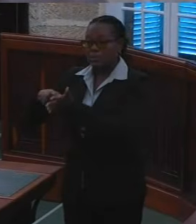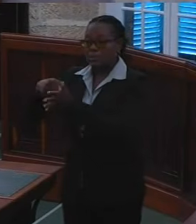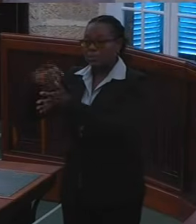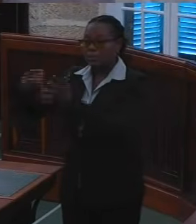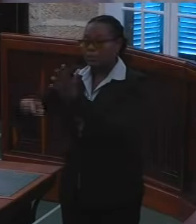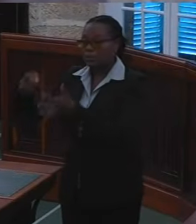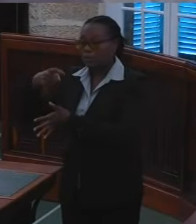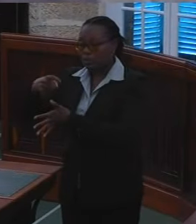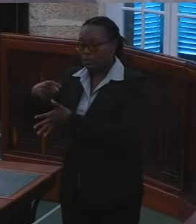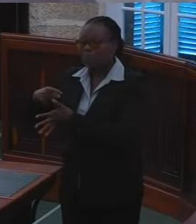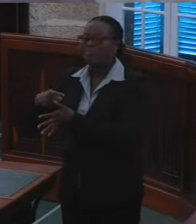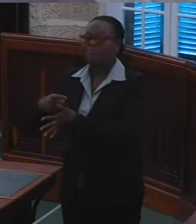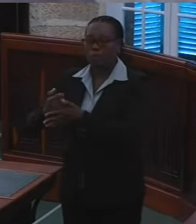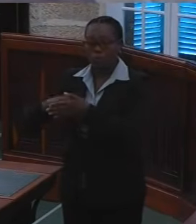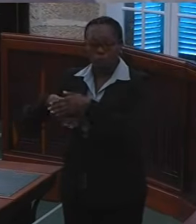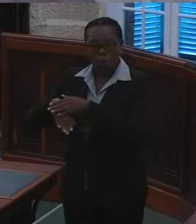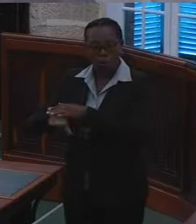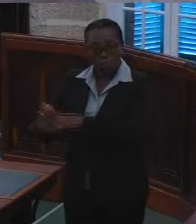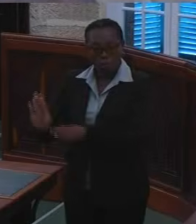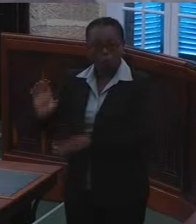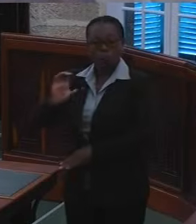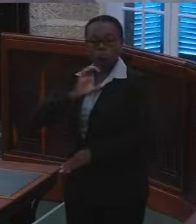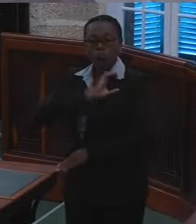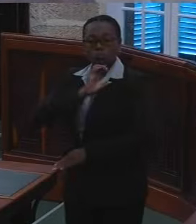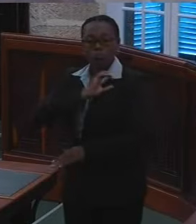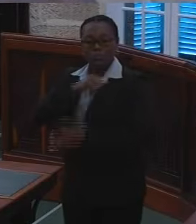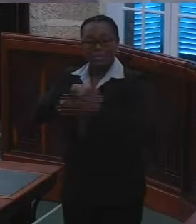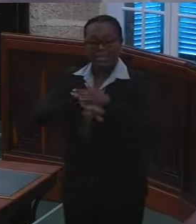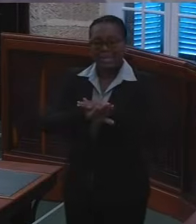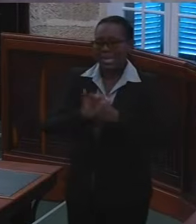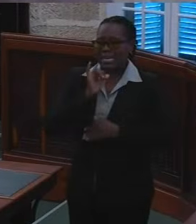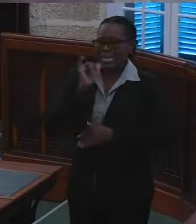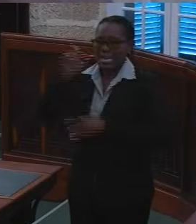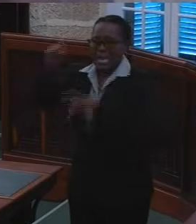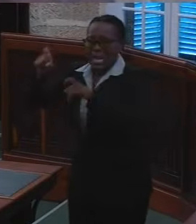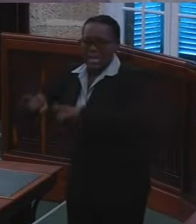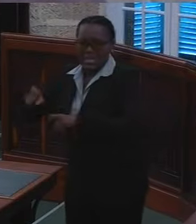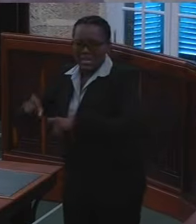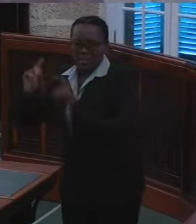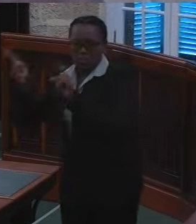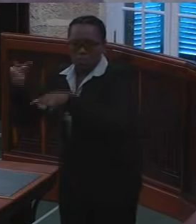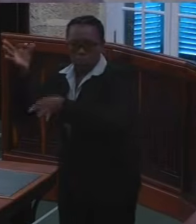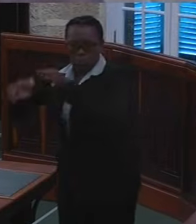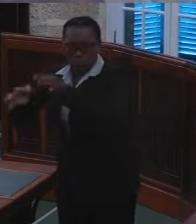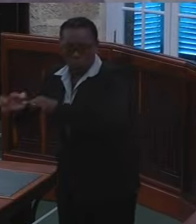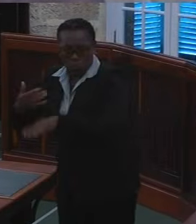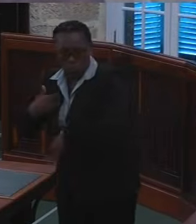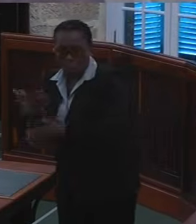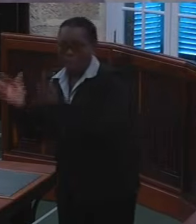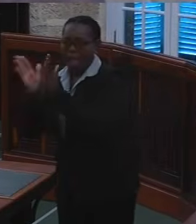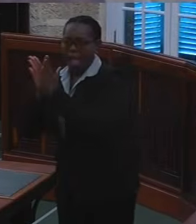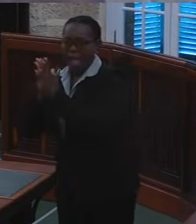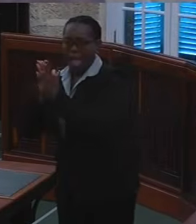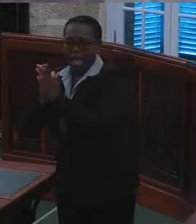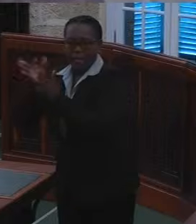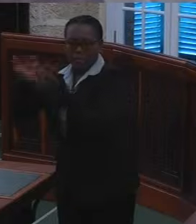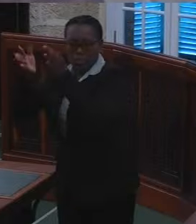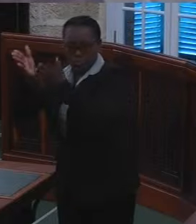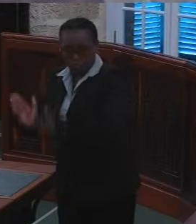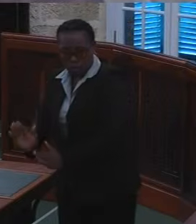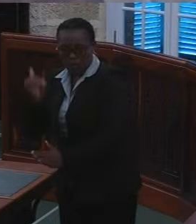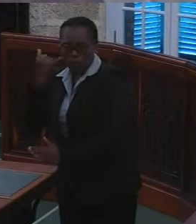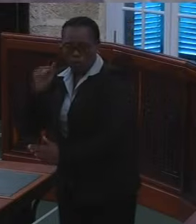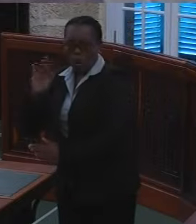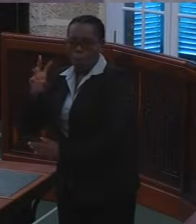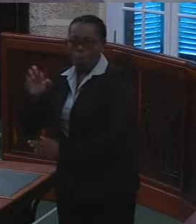to go in without warrant. But sometimes they will have judicial warrants if needed,